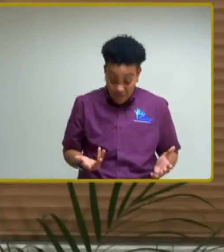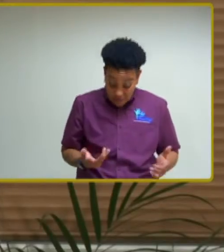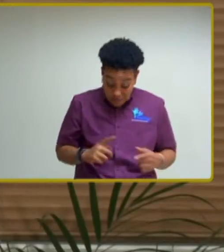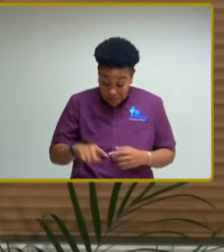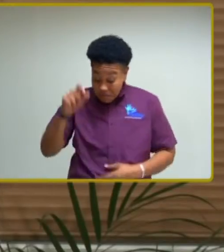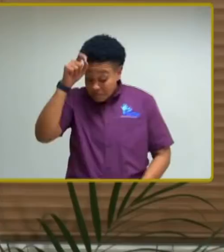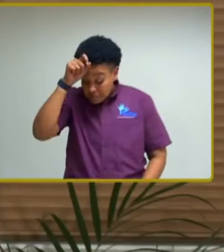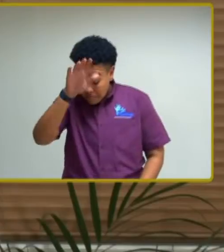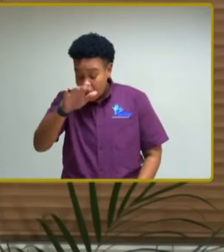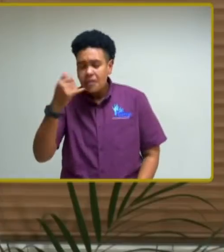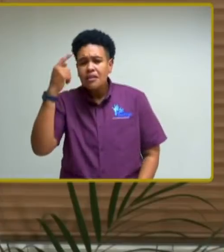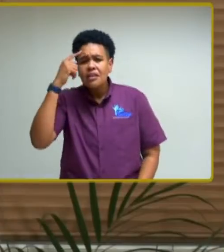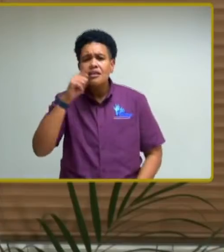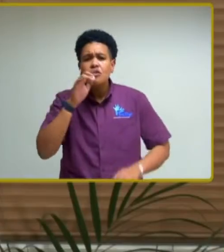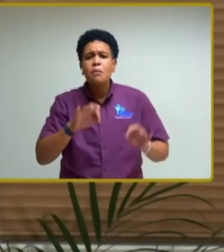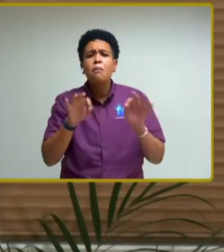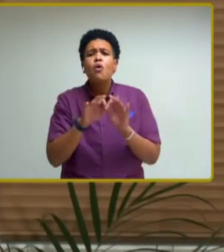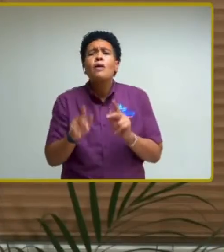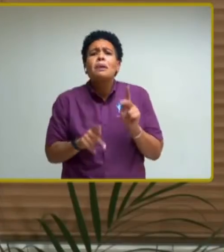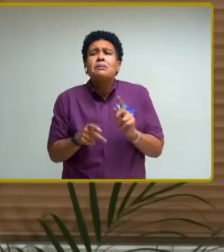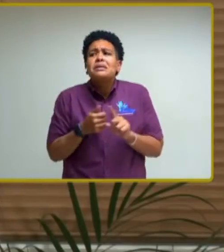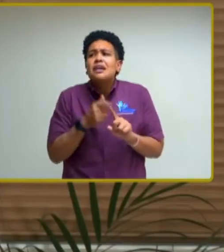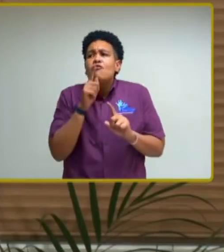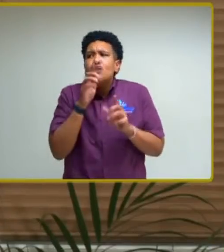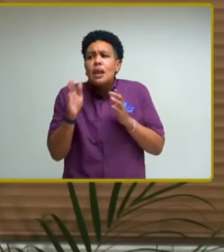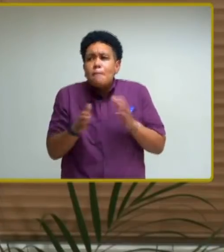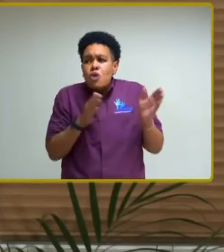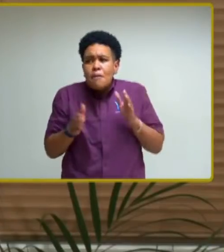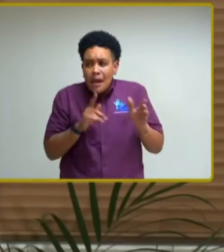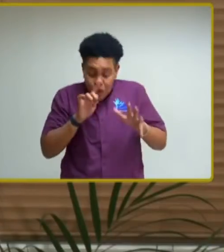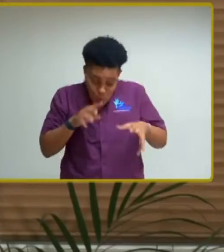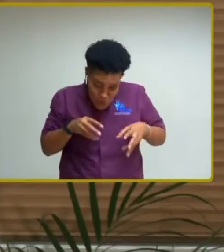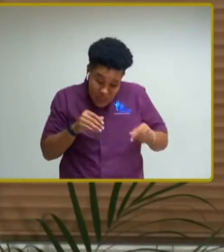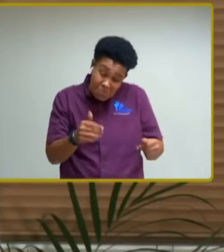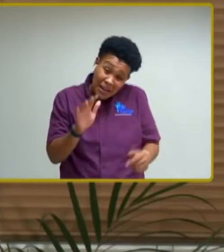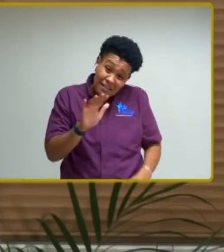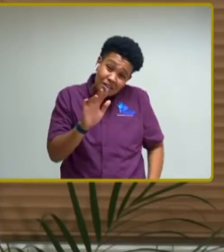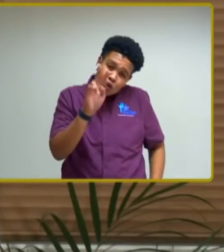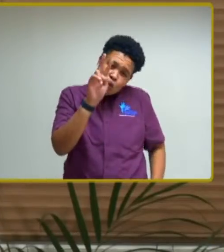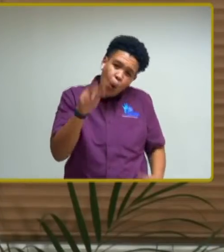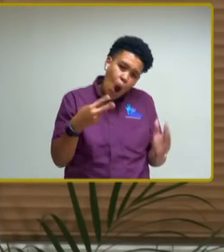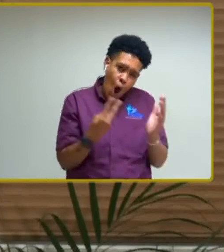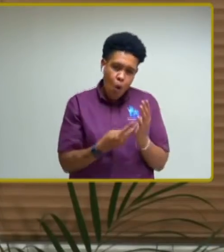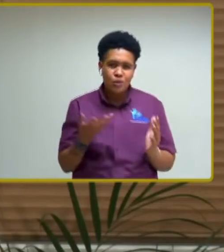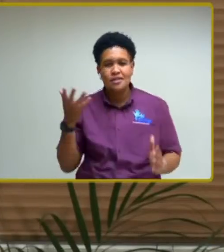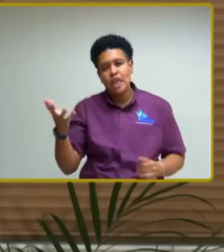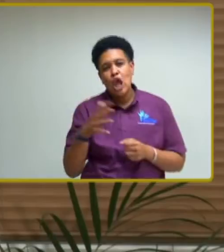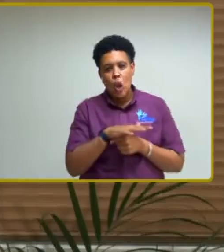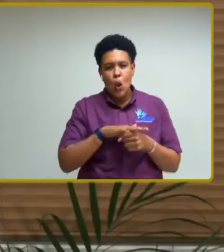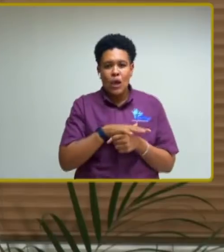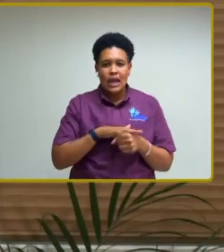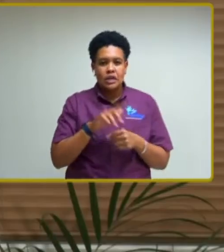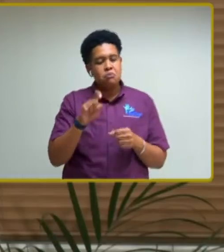But I think it's important that persons are prepared to spend at least 2 hours at the